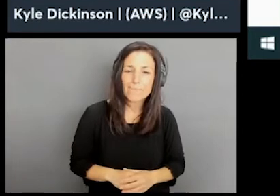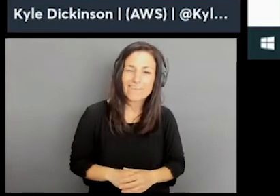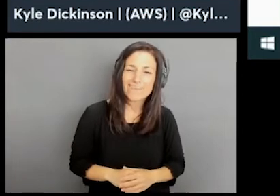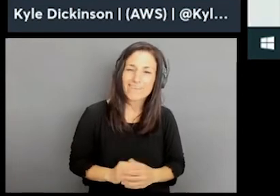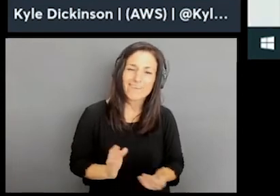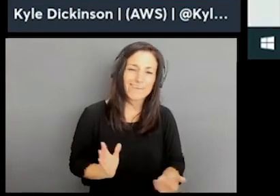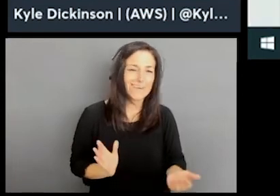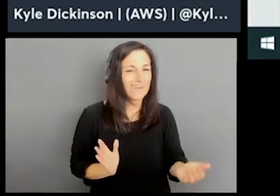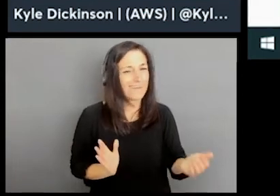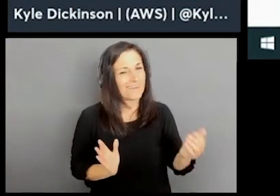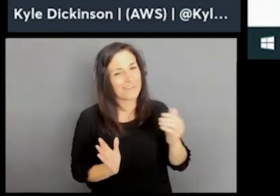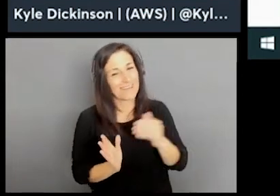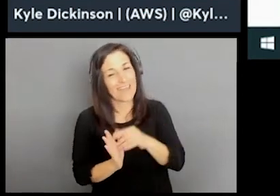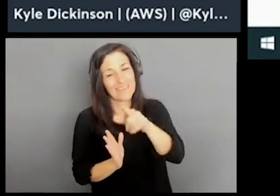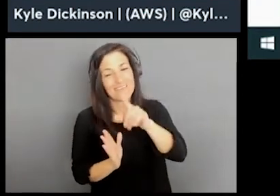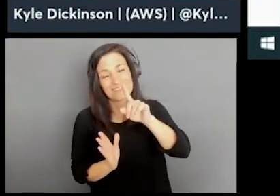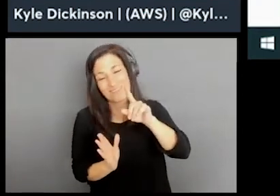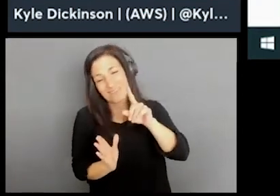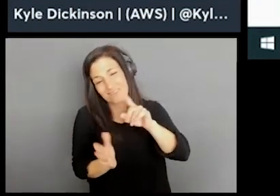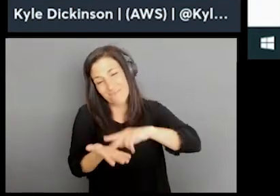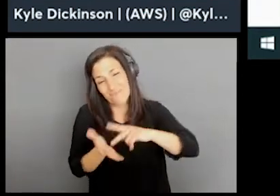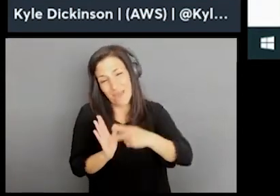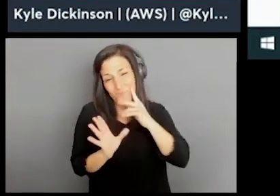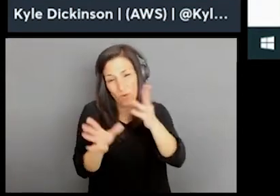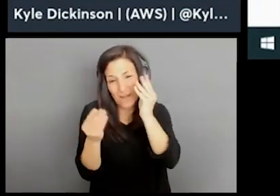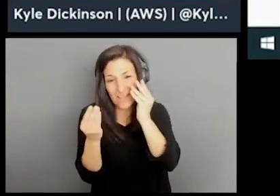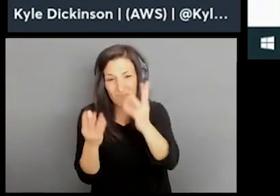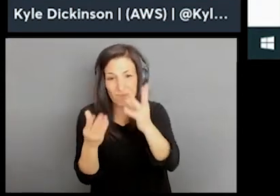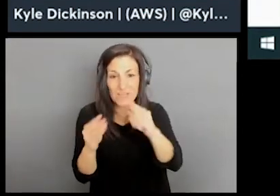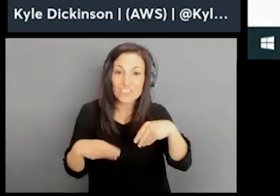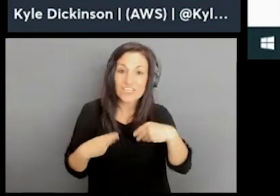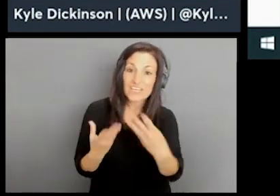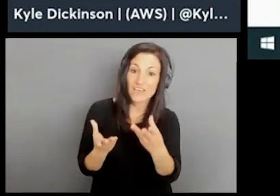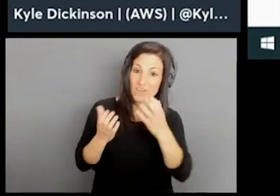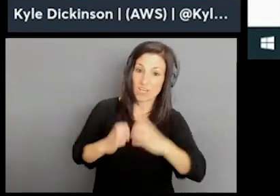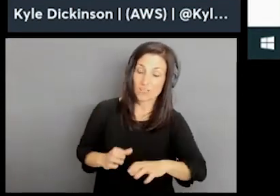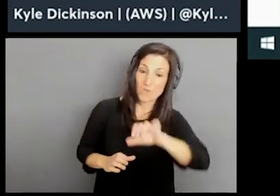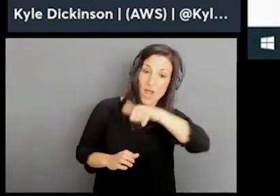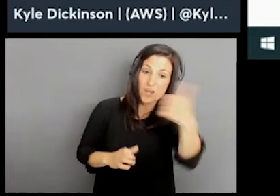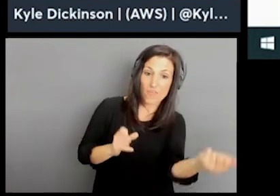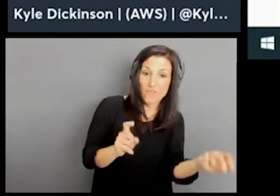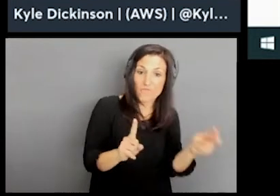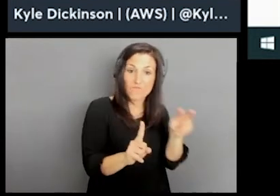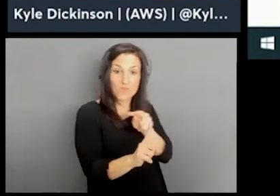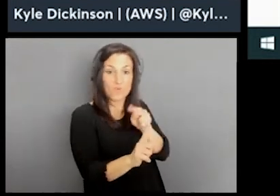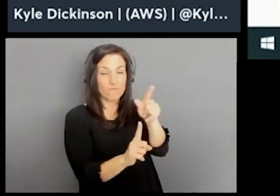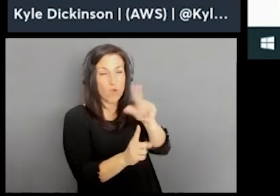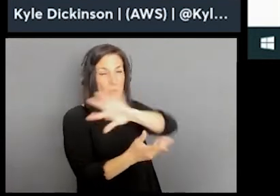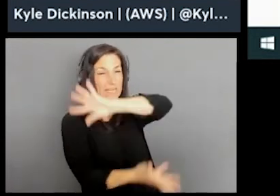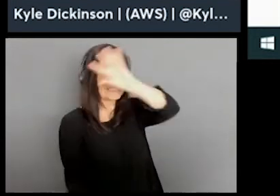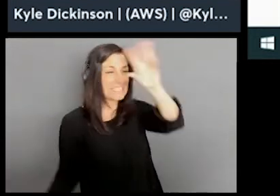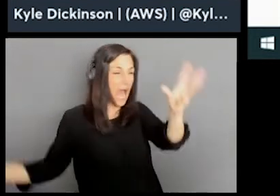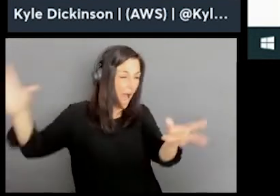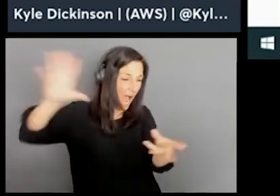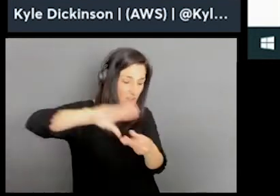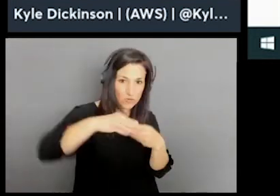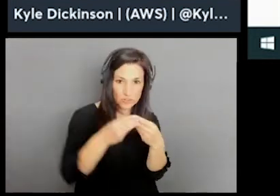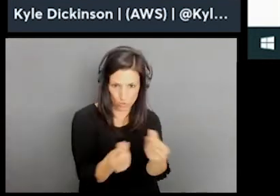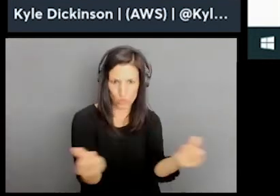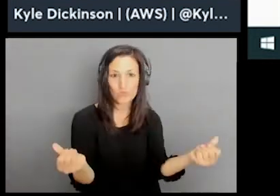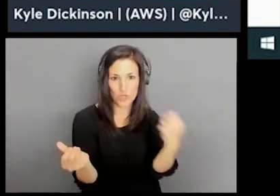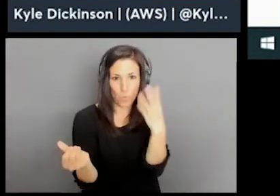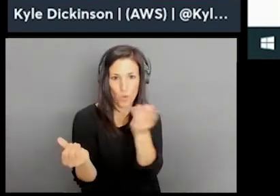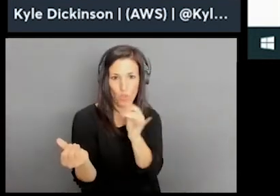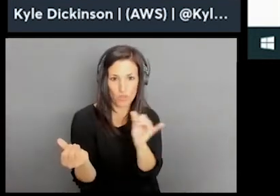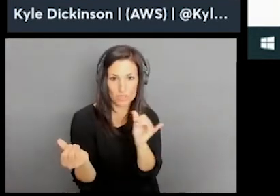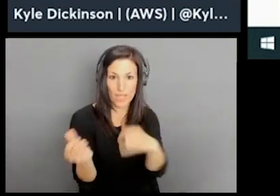for information, giving customers kind of an alternate view of what your entire solution looks like and what the dependencies look like. And